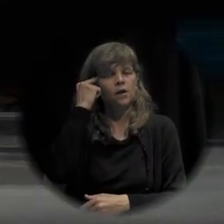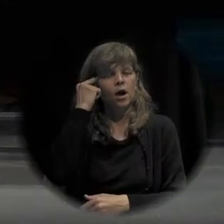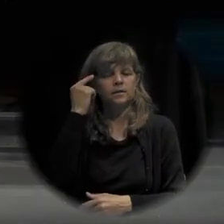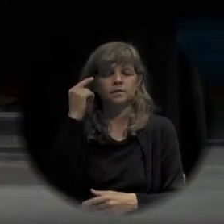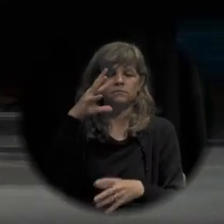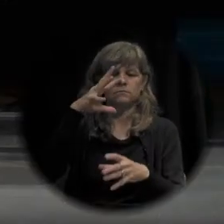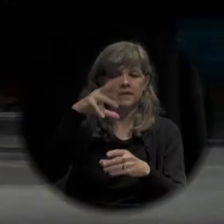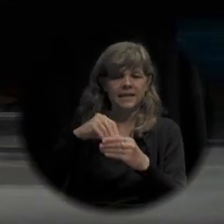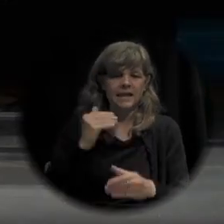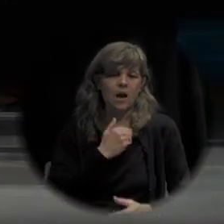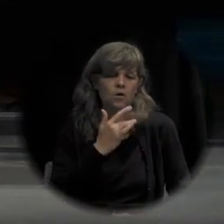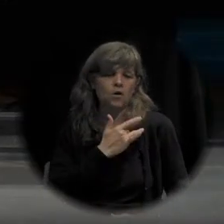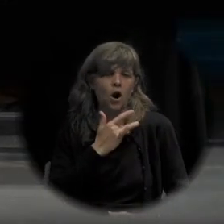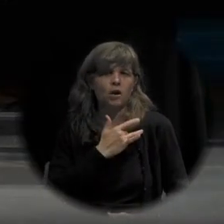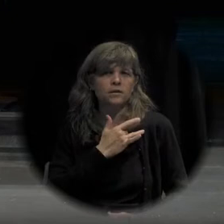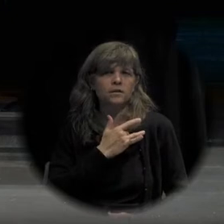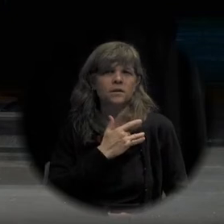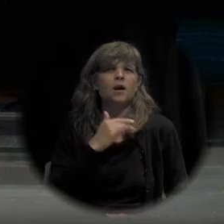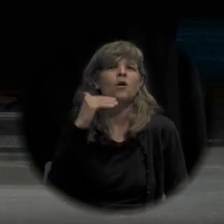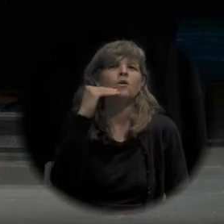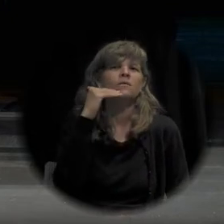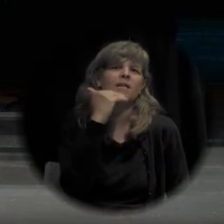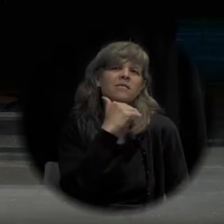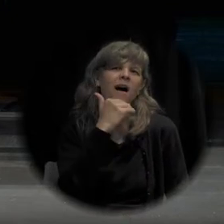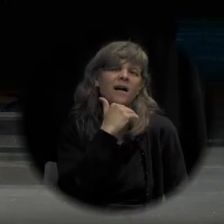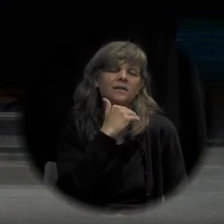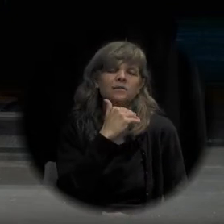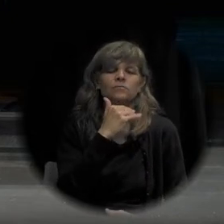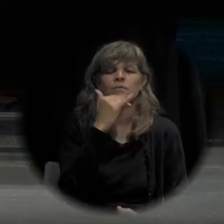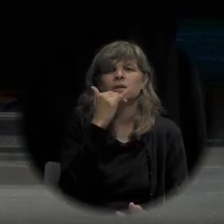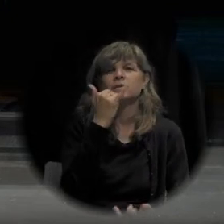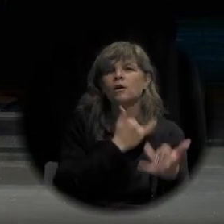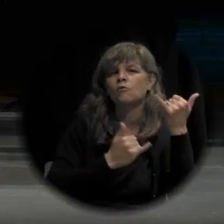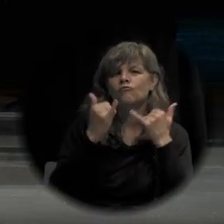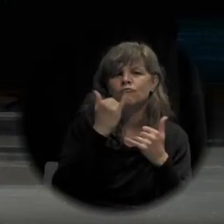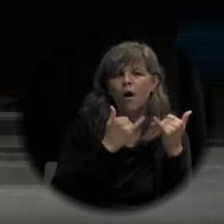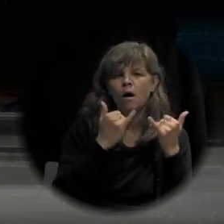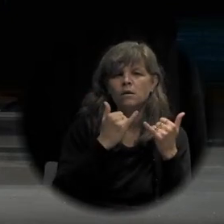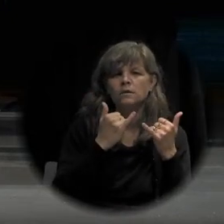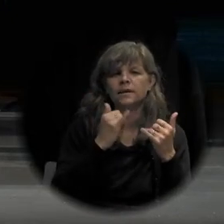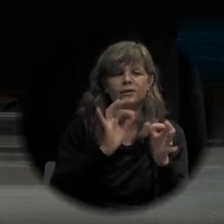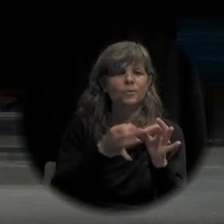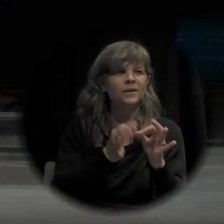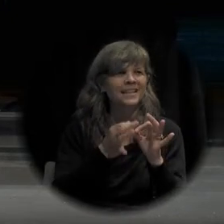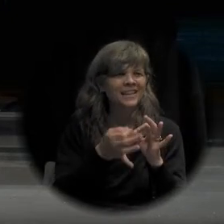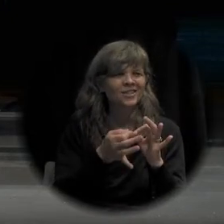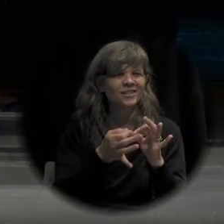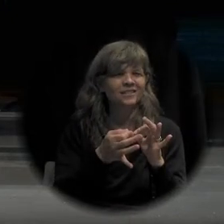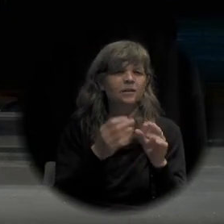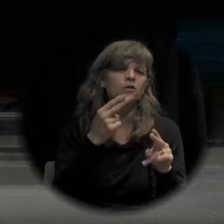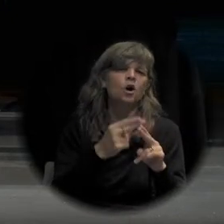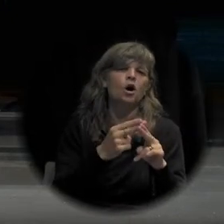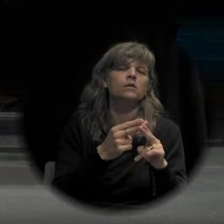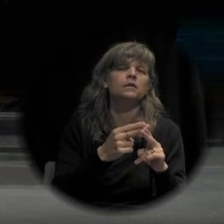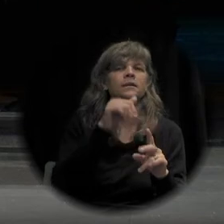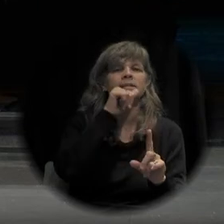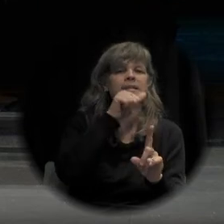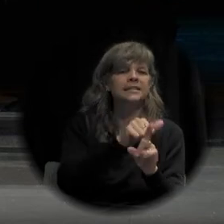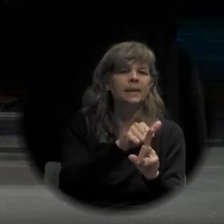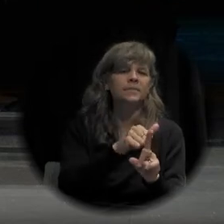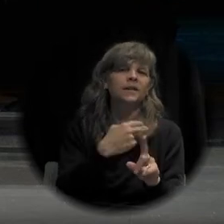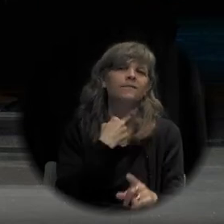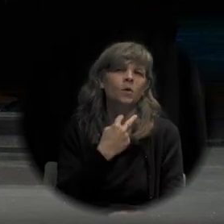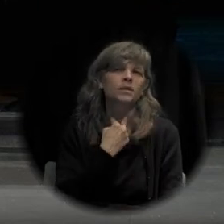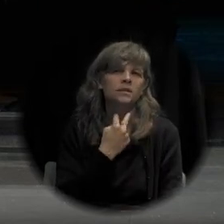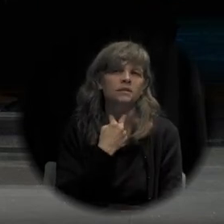is not only peer pressure and opportunity, but he is facing some deception, some spin as to how he needs